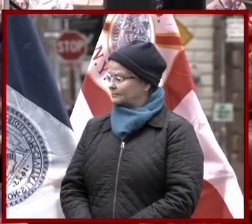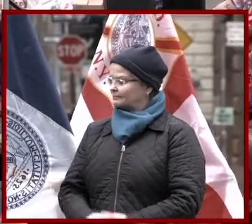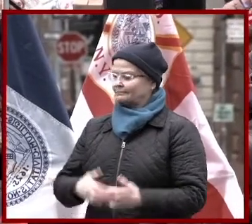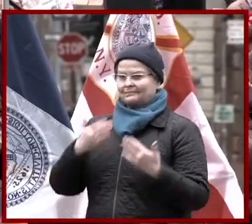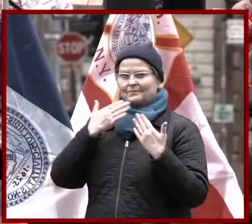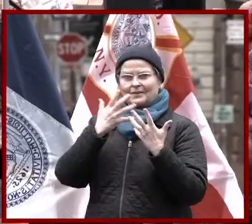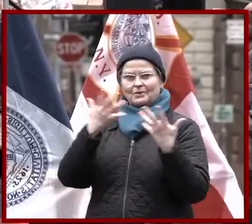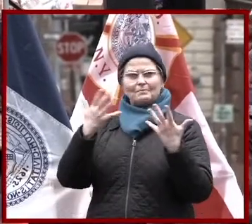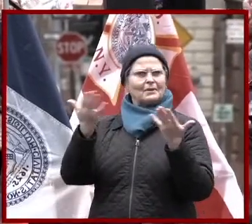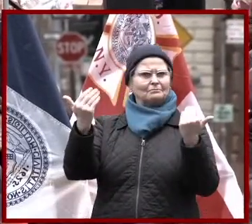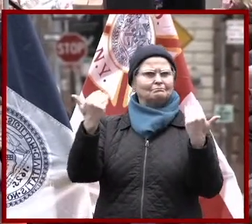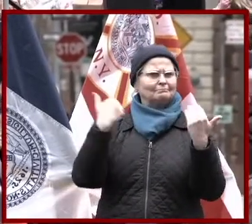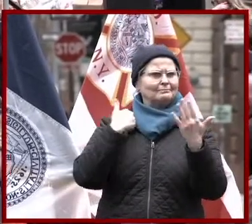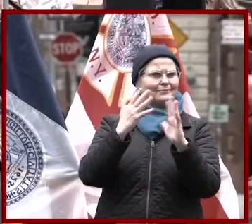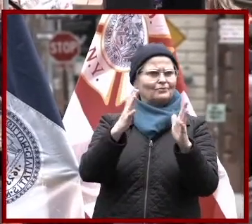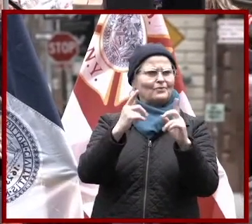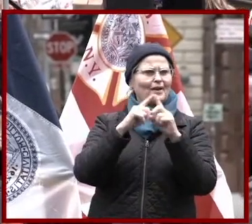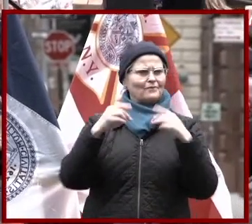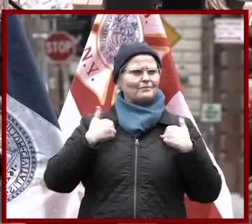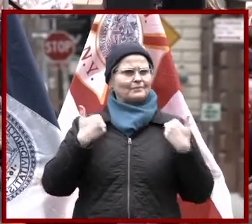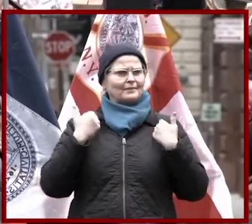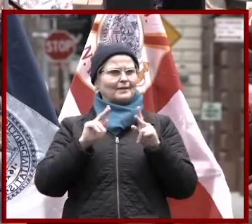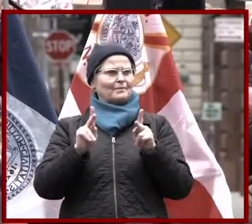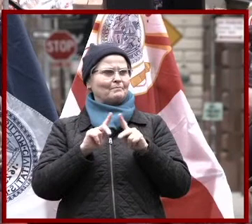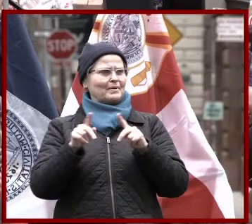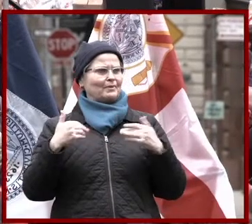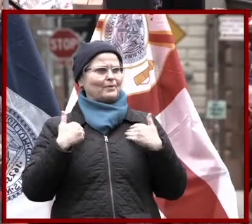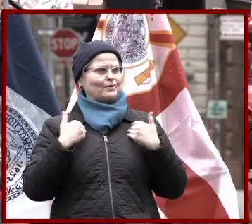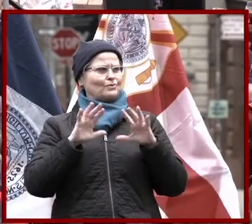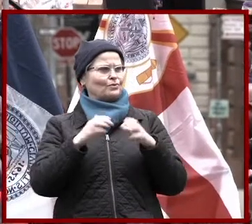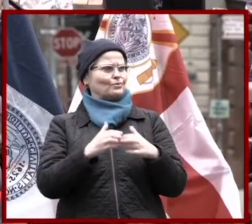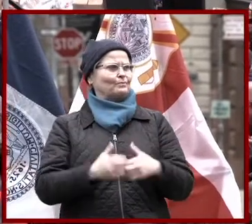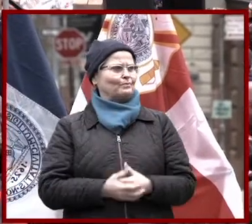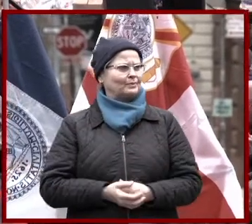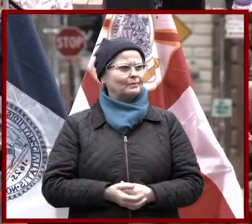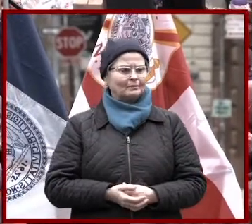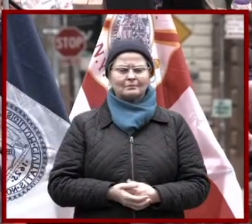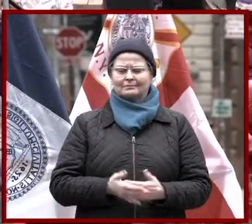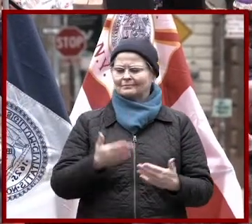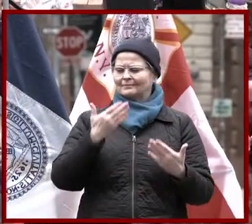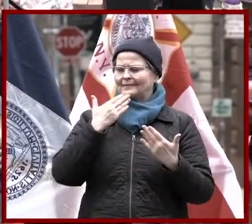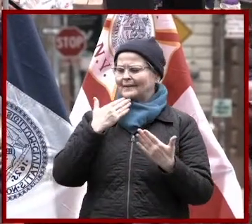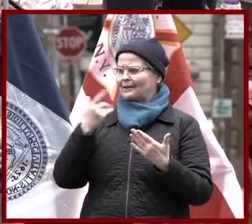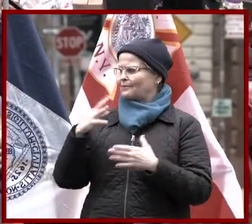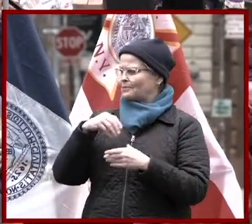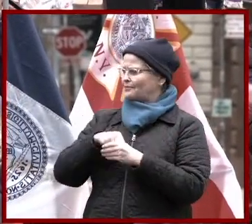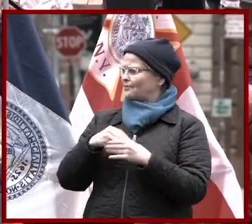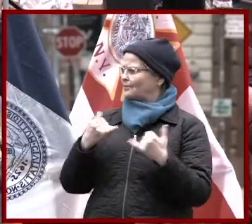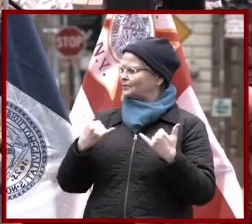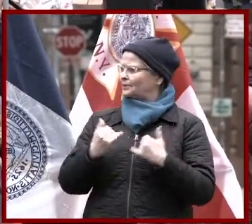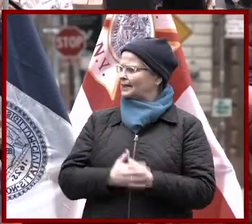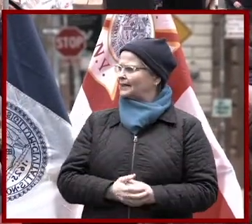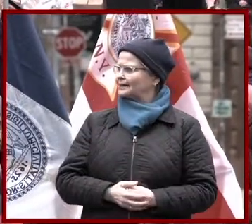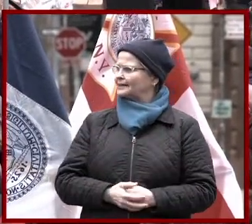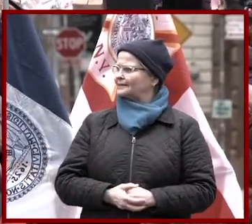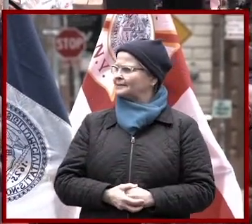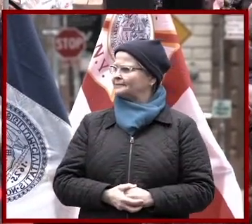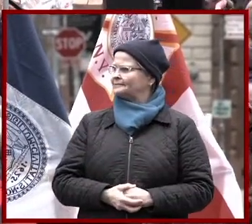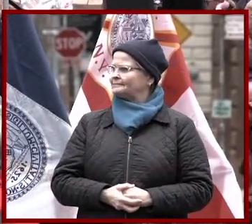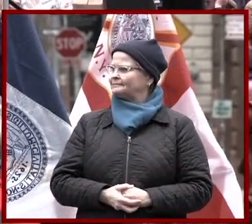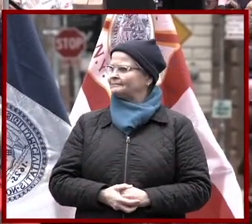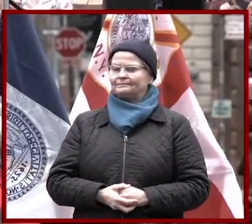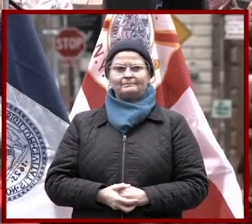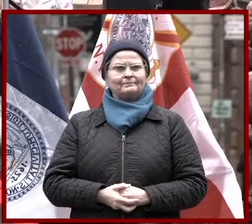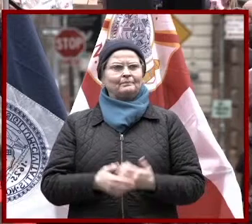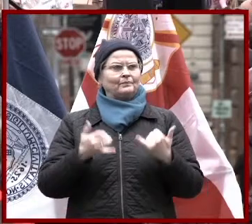Thank you so much. Let's give another round of applause for the young people. We really appreciate your participating. Now it gives me